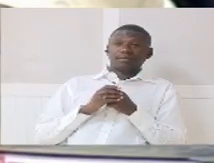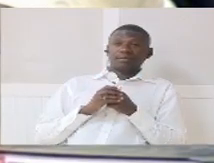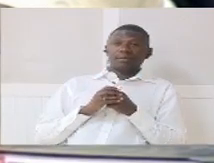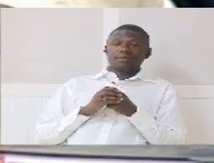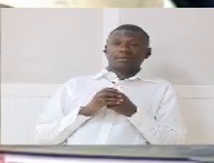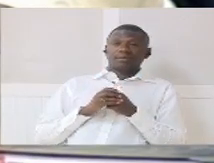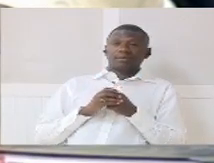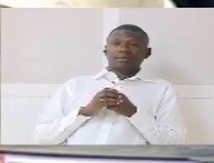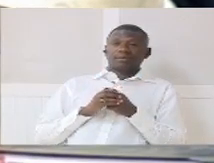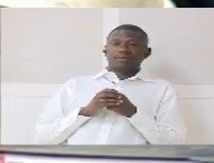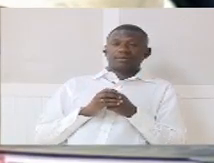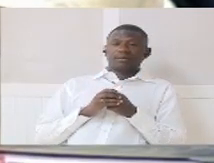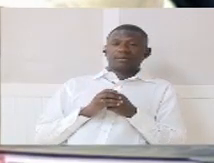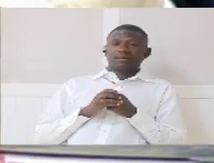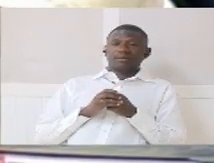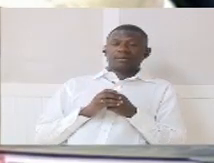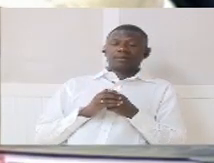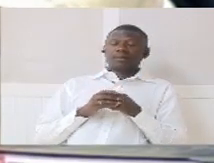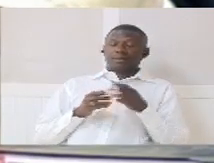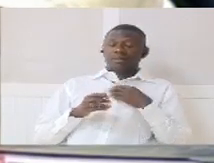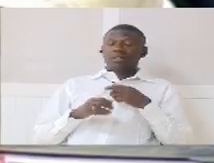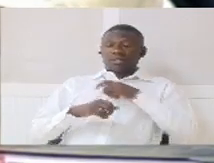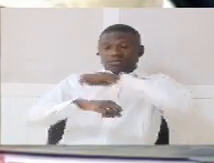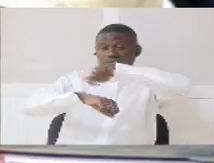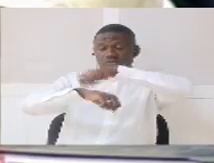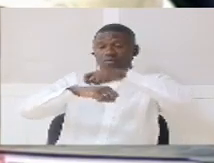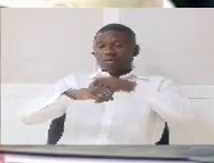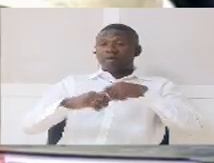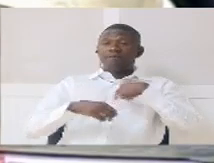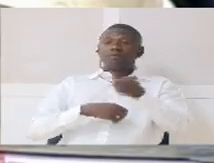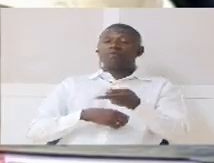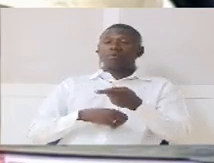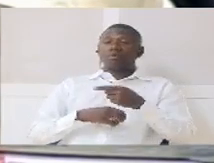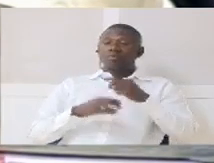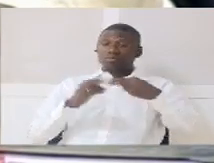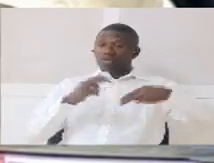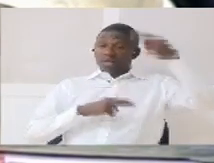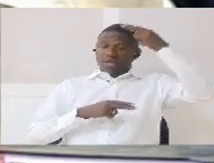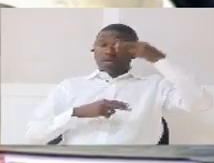Okay, top civil servants. That was for the top civil servants.